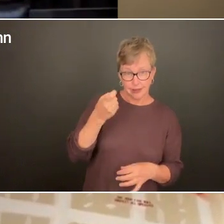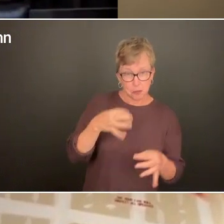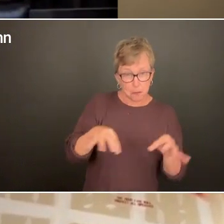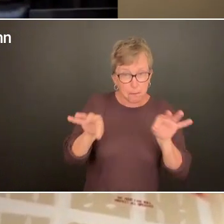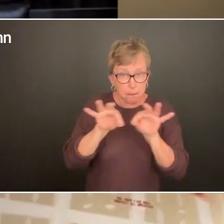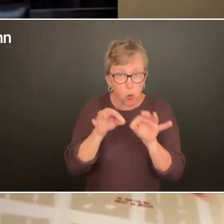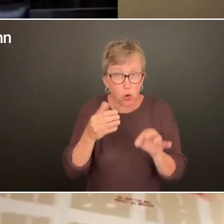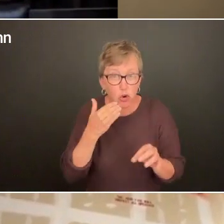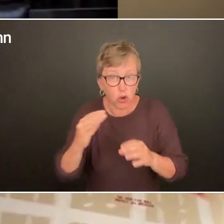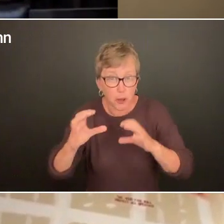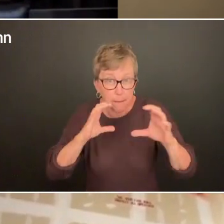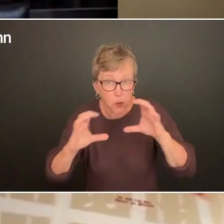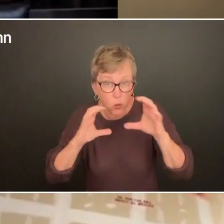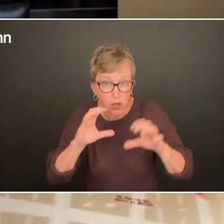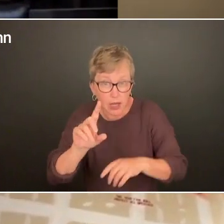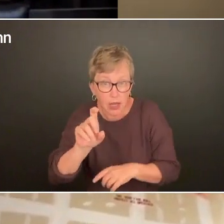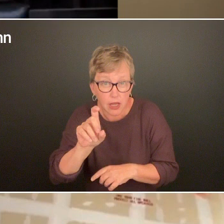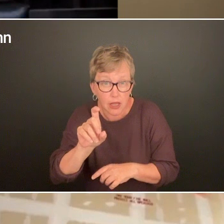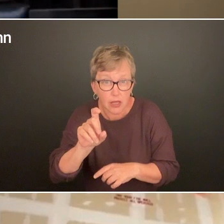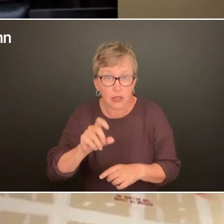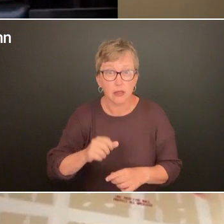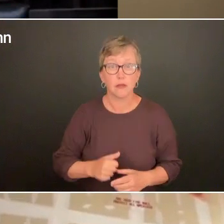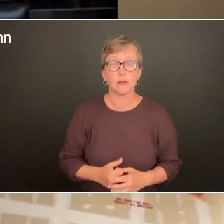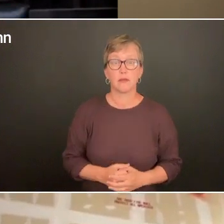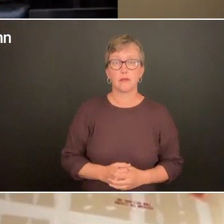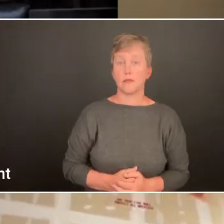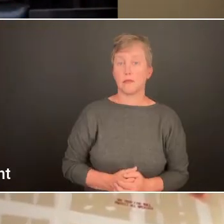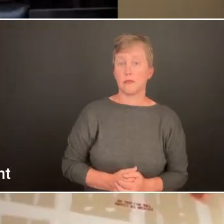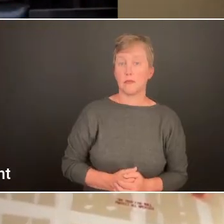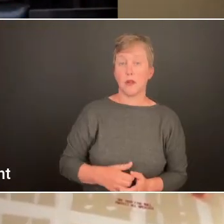as a key part in enjoying sex?